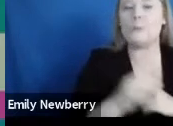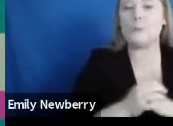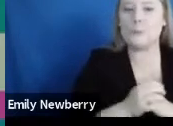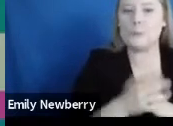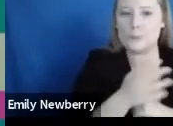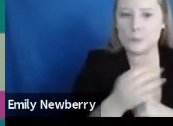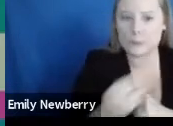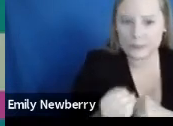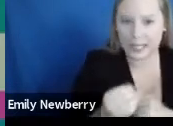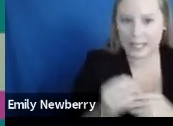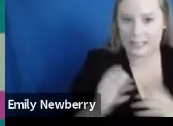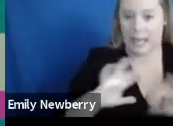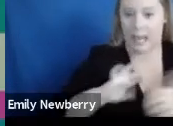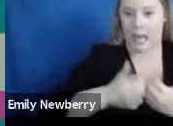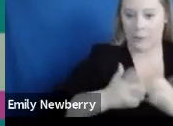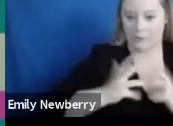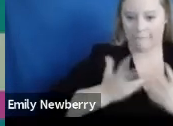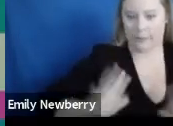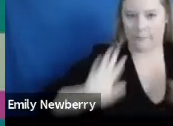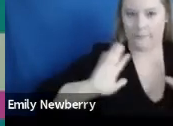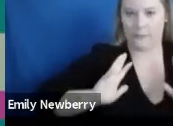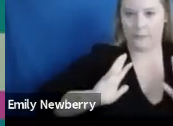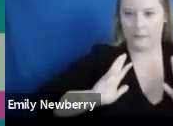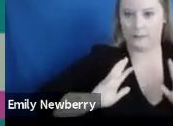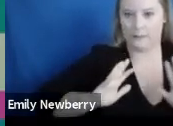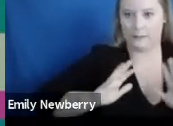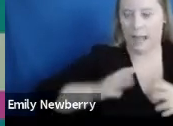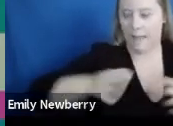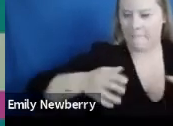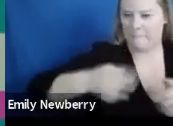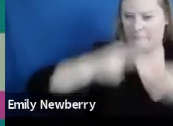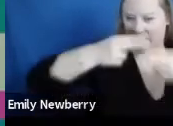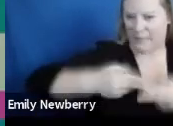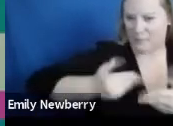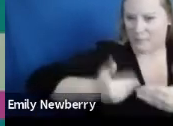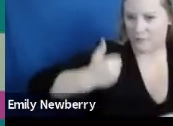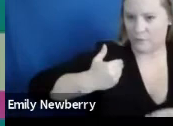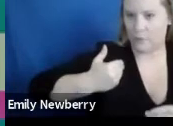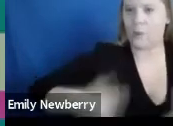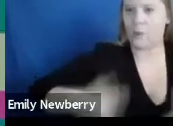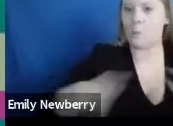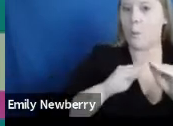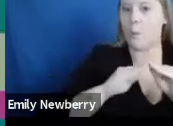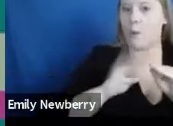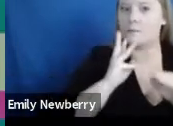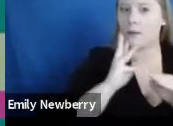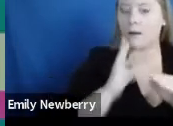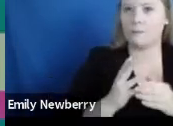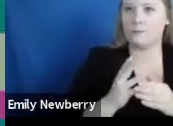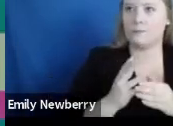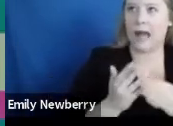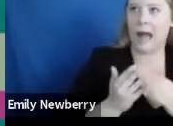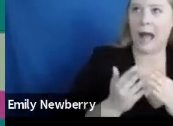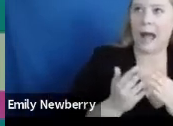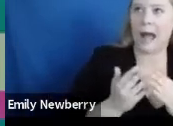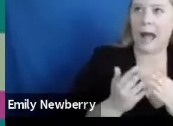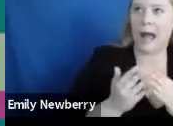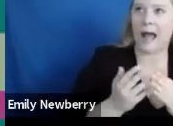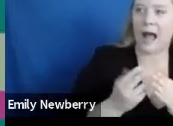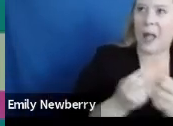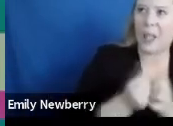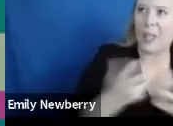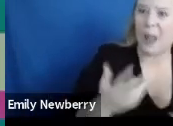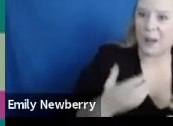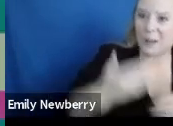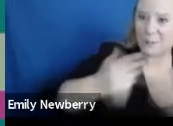be completed. And as I mentioned, this is going to be more a talk that's high on process and not so much on